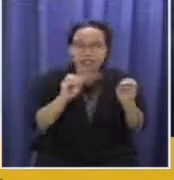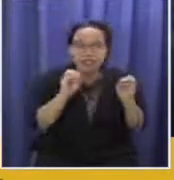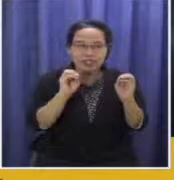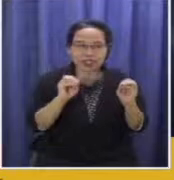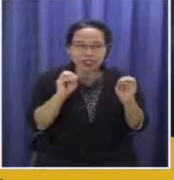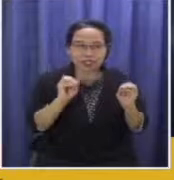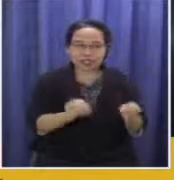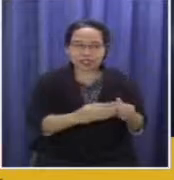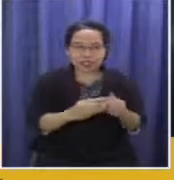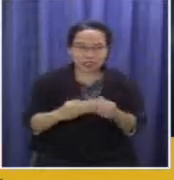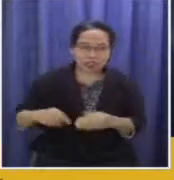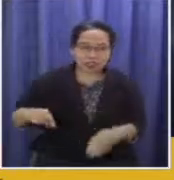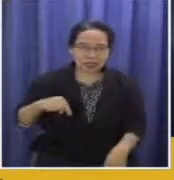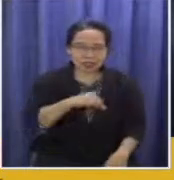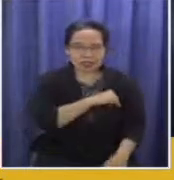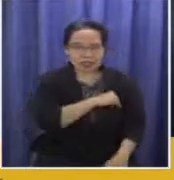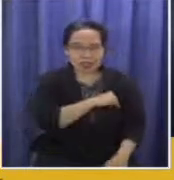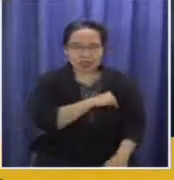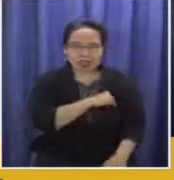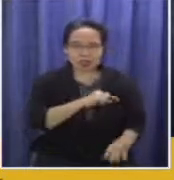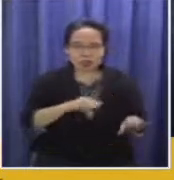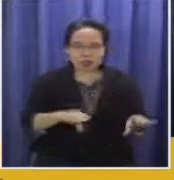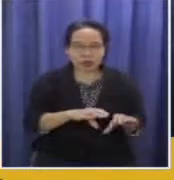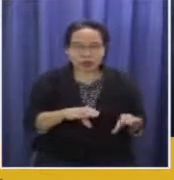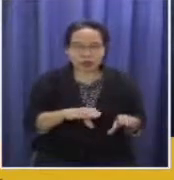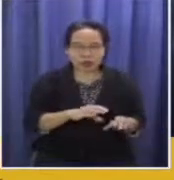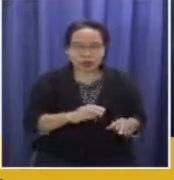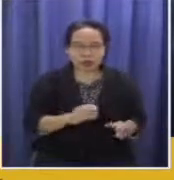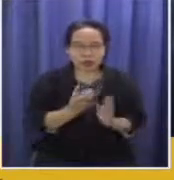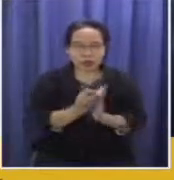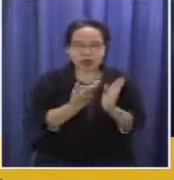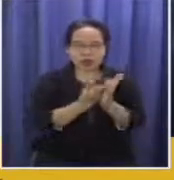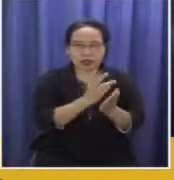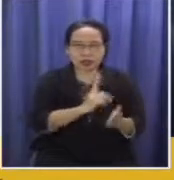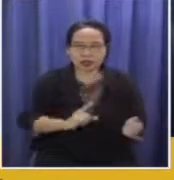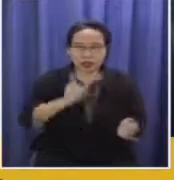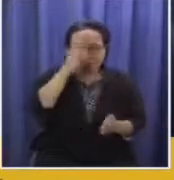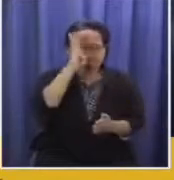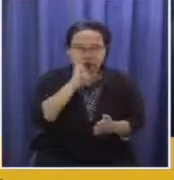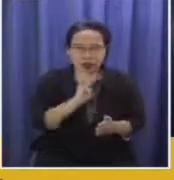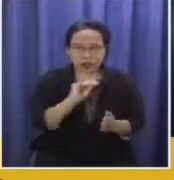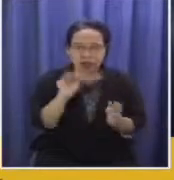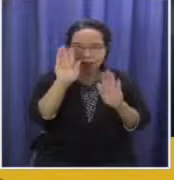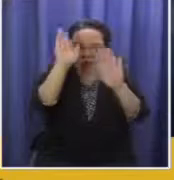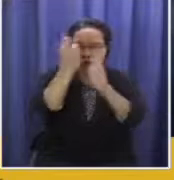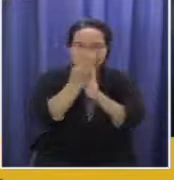God who will continue to teach and guide us. By your will,